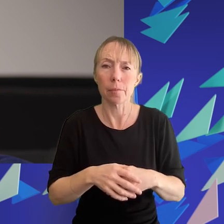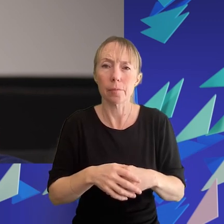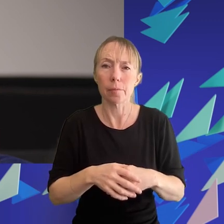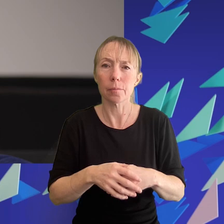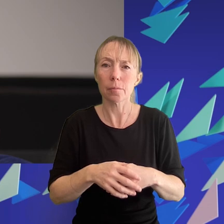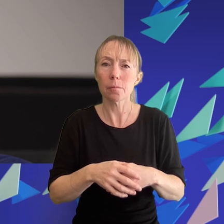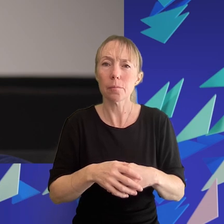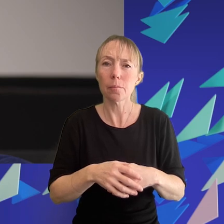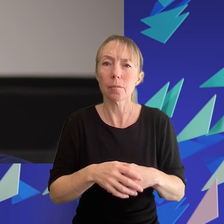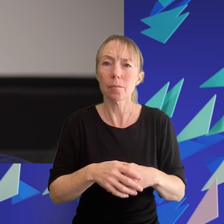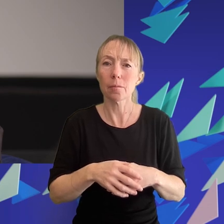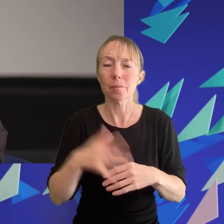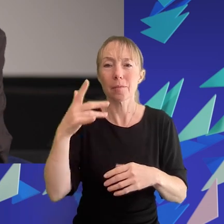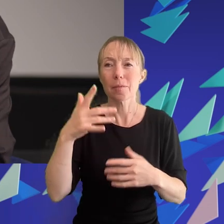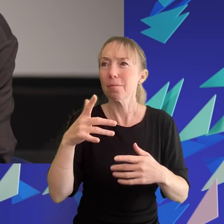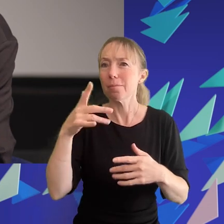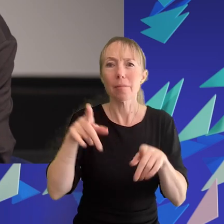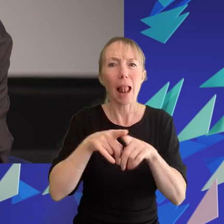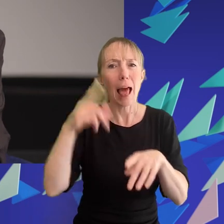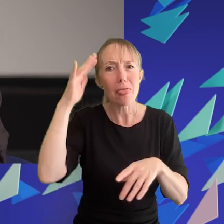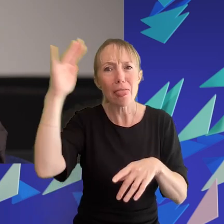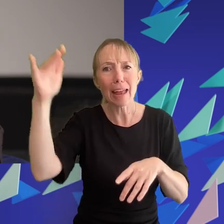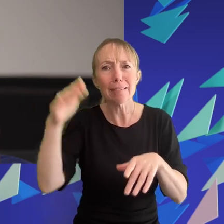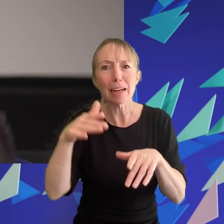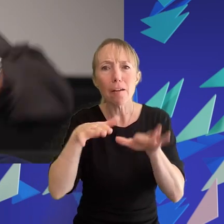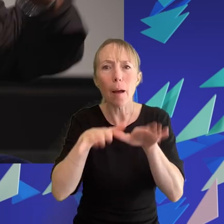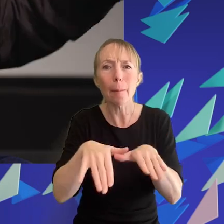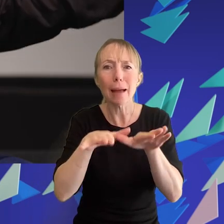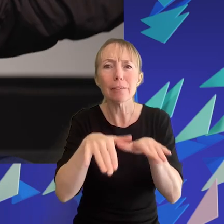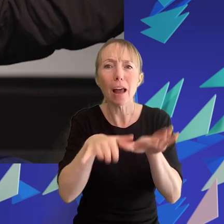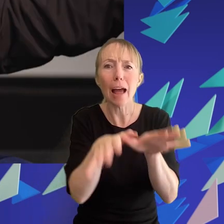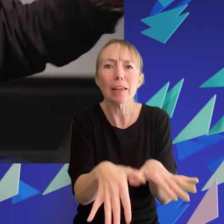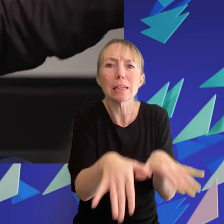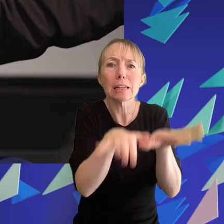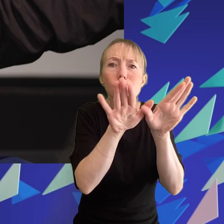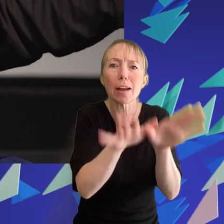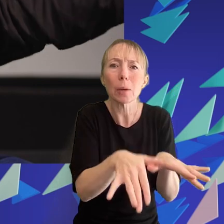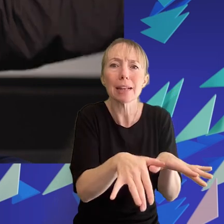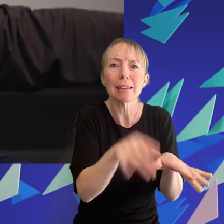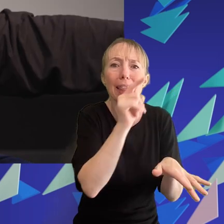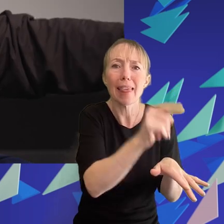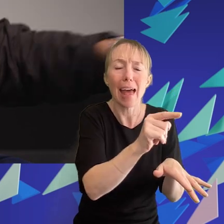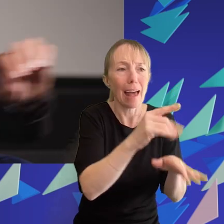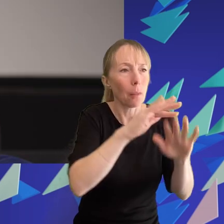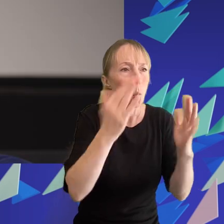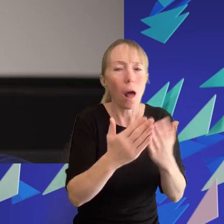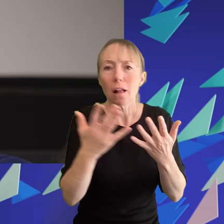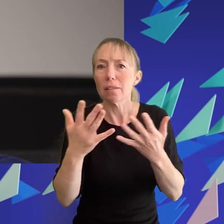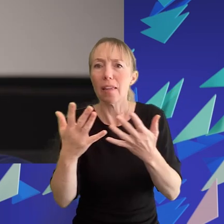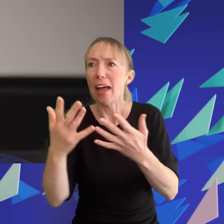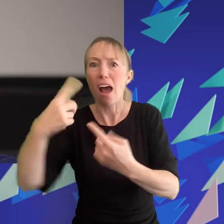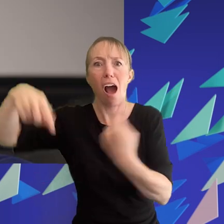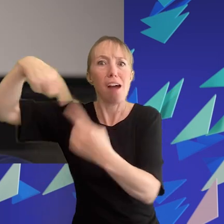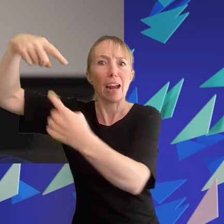This is like the theory of the butterfly that spread the wings and then create an hurricane in another part of the world, right? That's that,